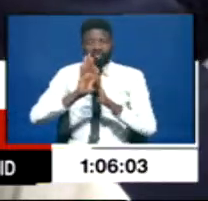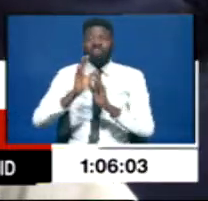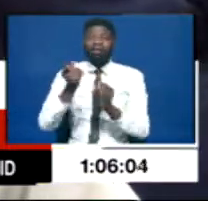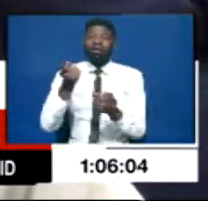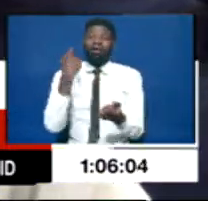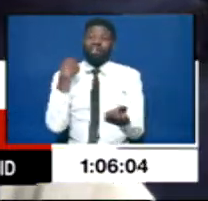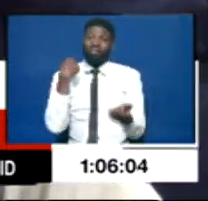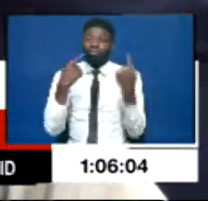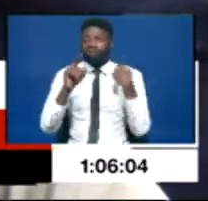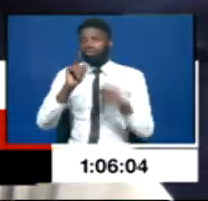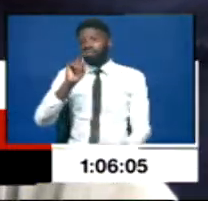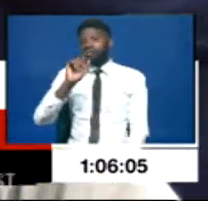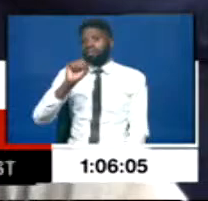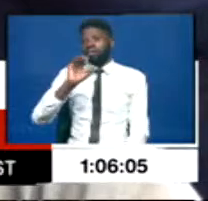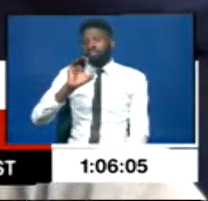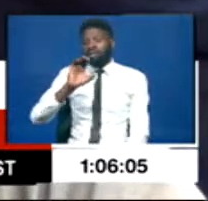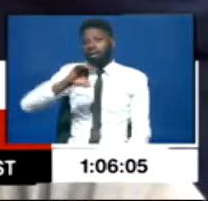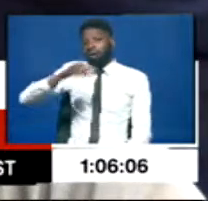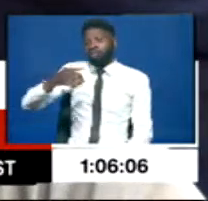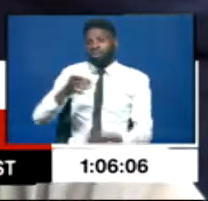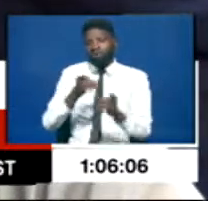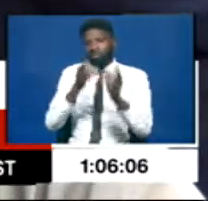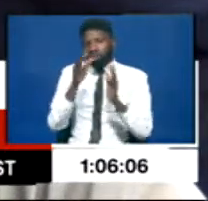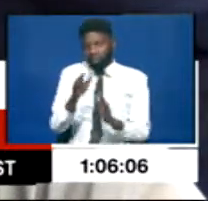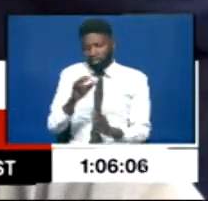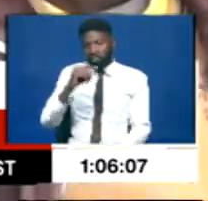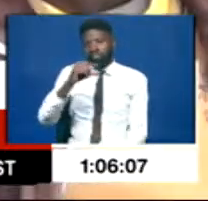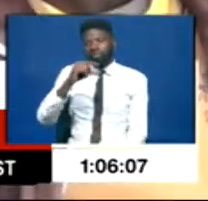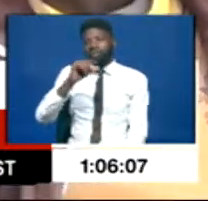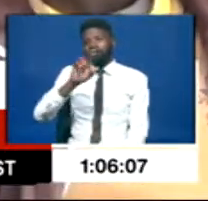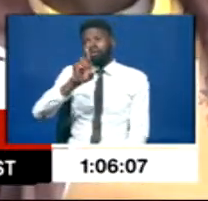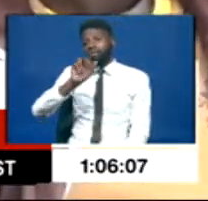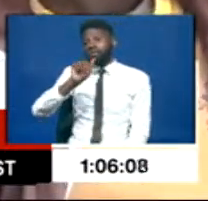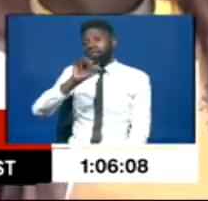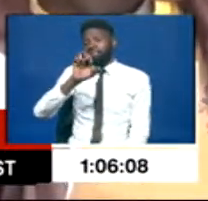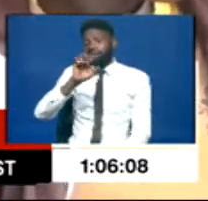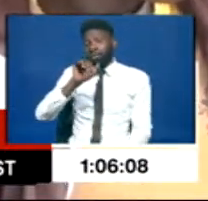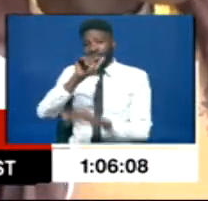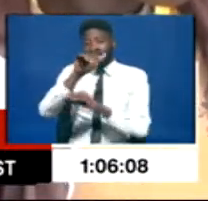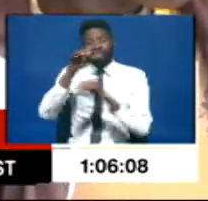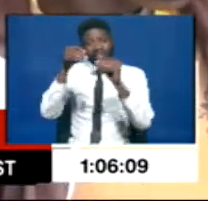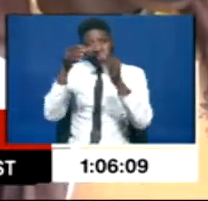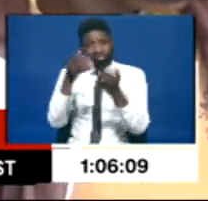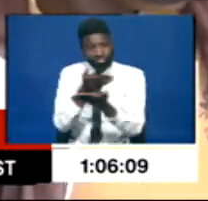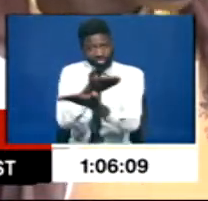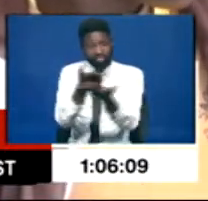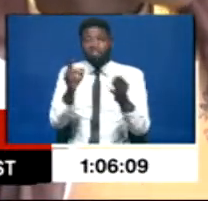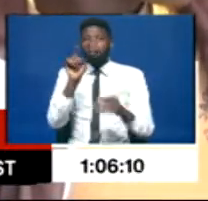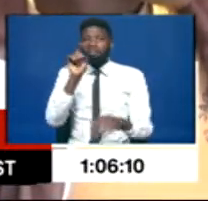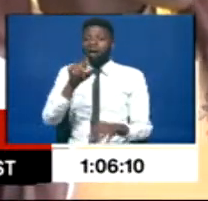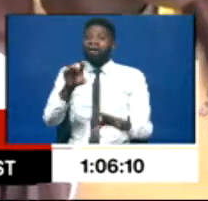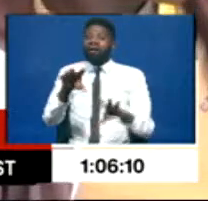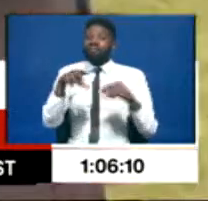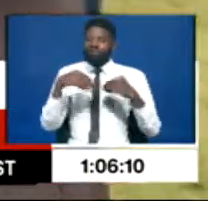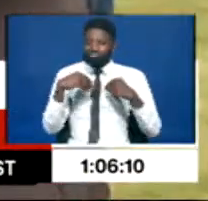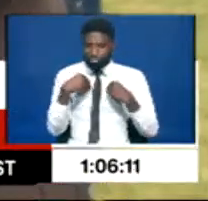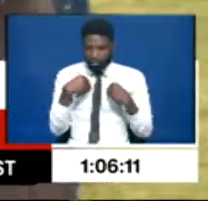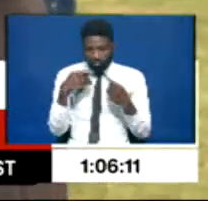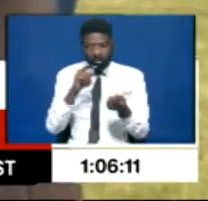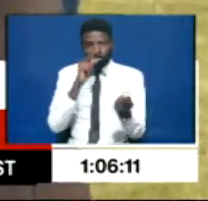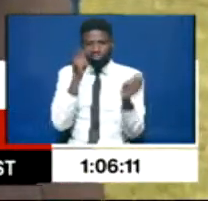Director Grace Mwangi called on teachers to embrace CBC, saying that teachers must move with the changes and teach what is more